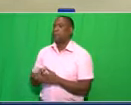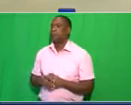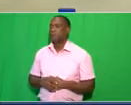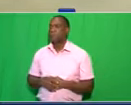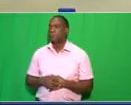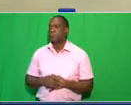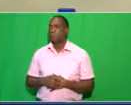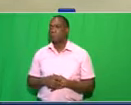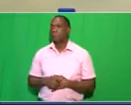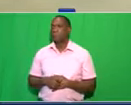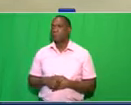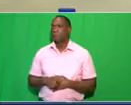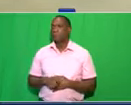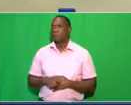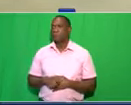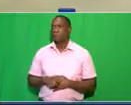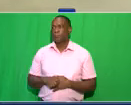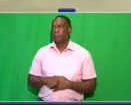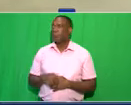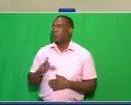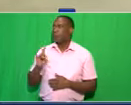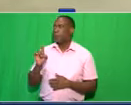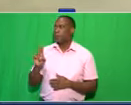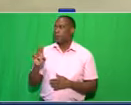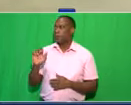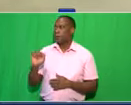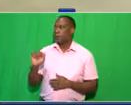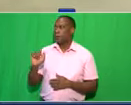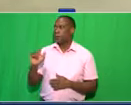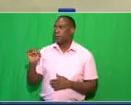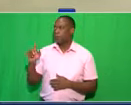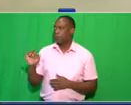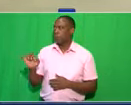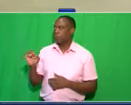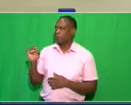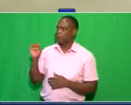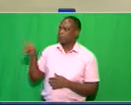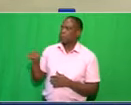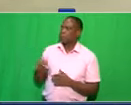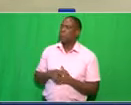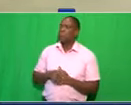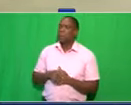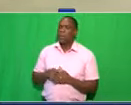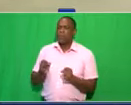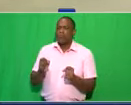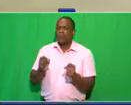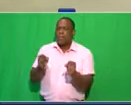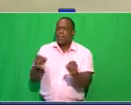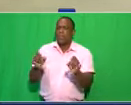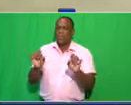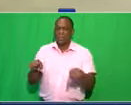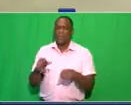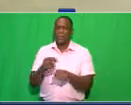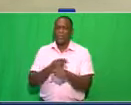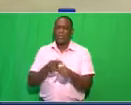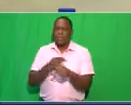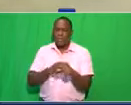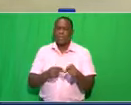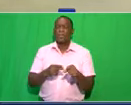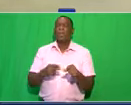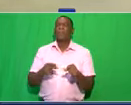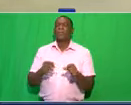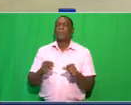strategies can we use to get as many people as possible on the same page about what it means to have high quality